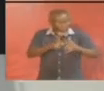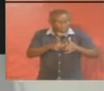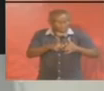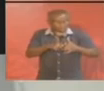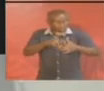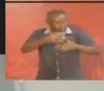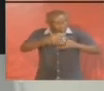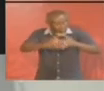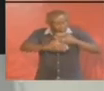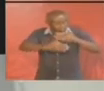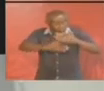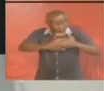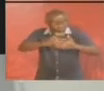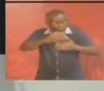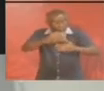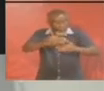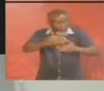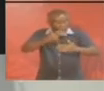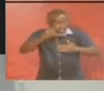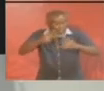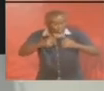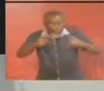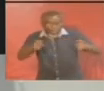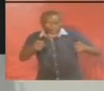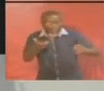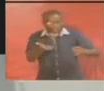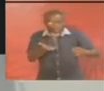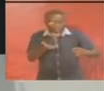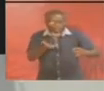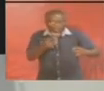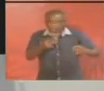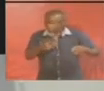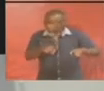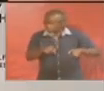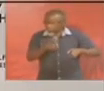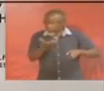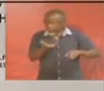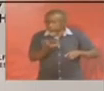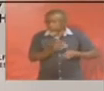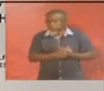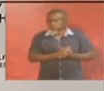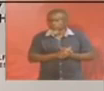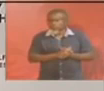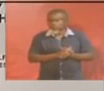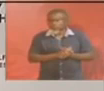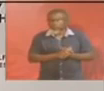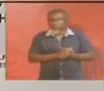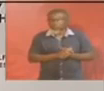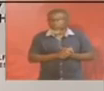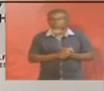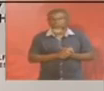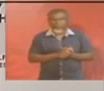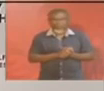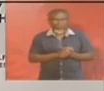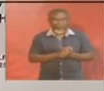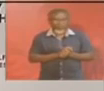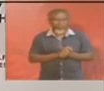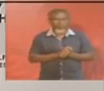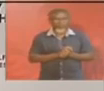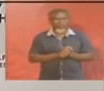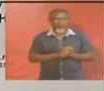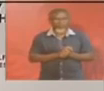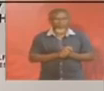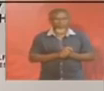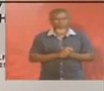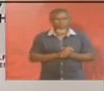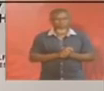coincidentally having an adverse reaction? Thank you, Rashad. I'll take the first question. So maybe you missed